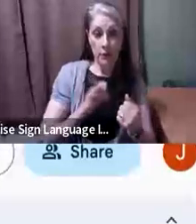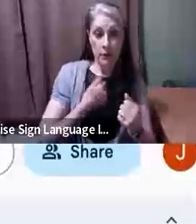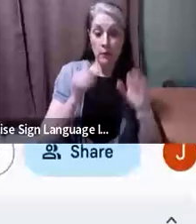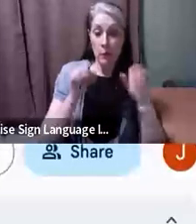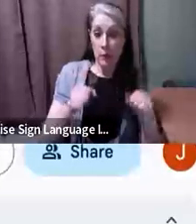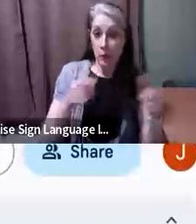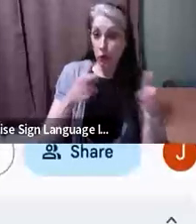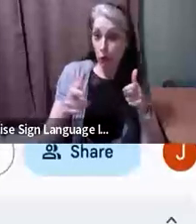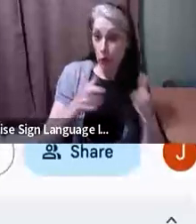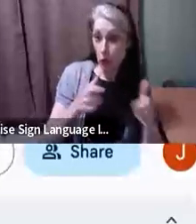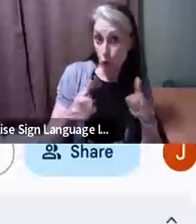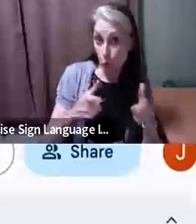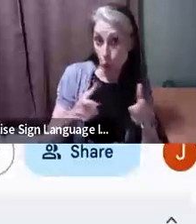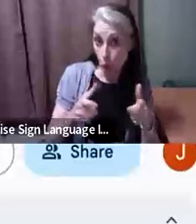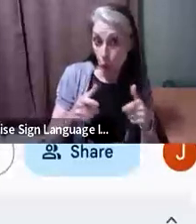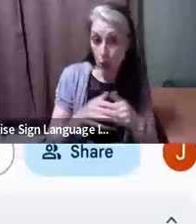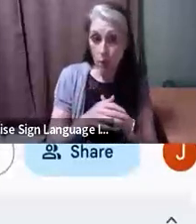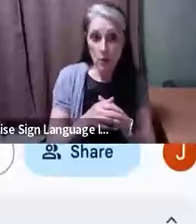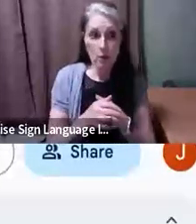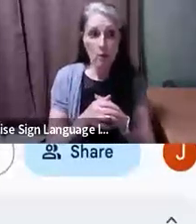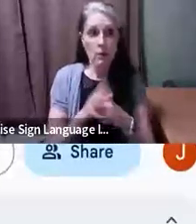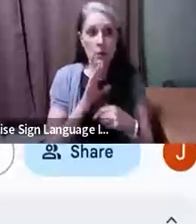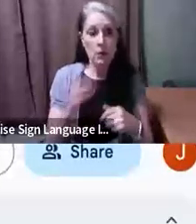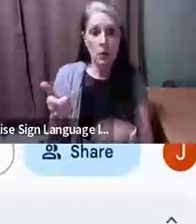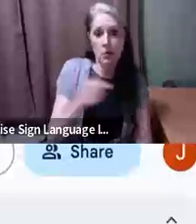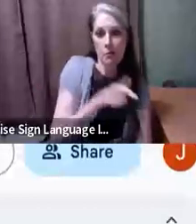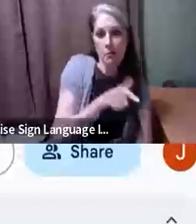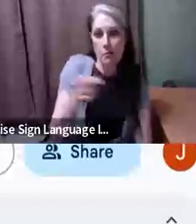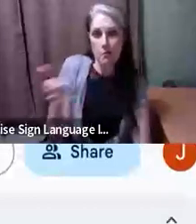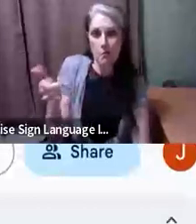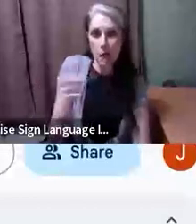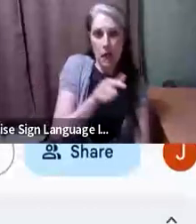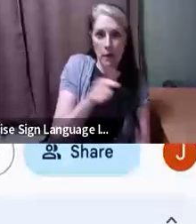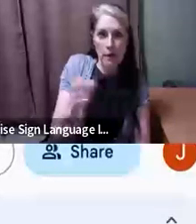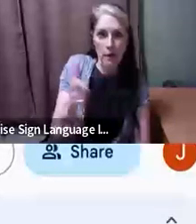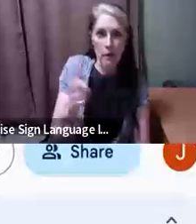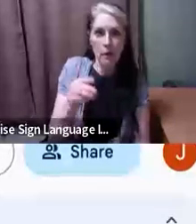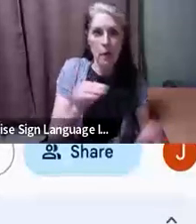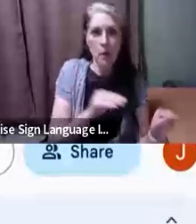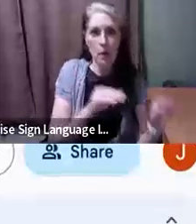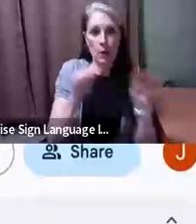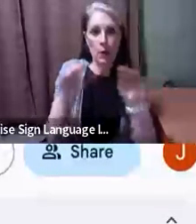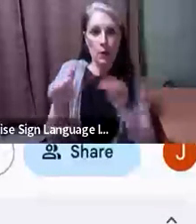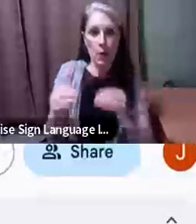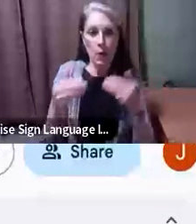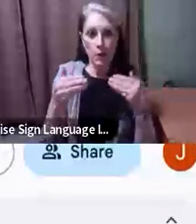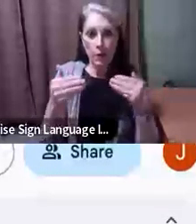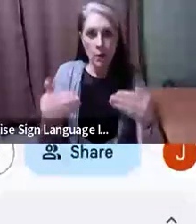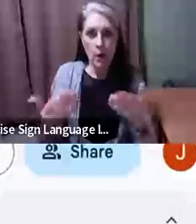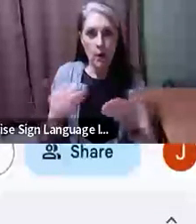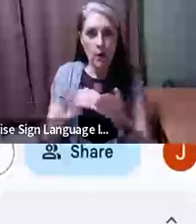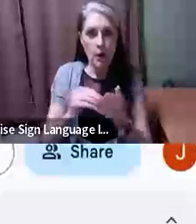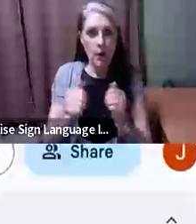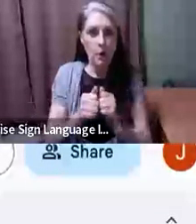to control and kind of toggle back and forth. I want to move forward again with